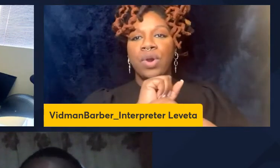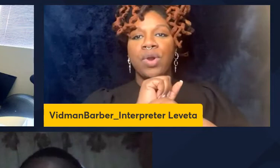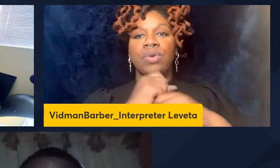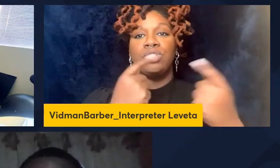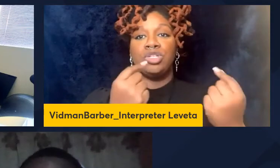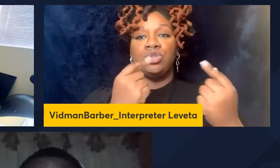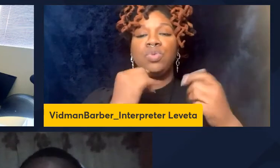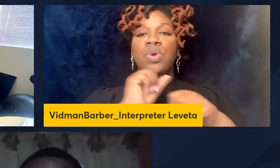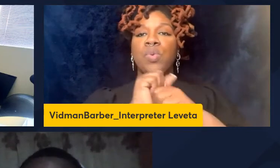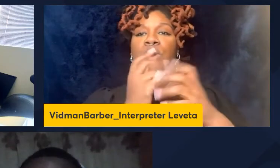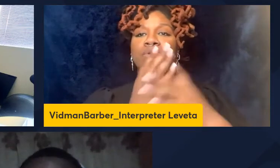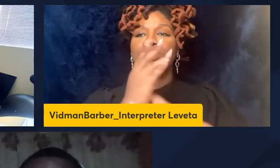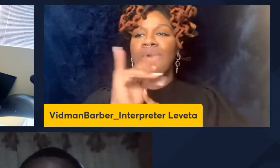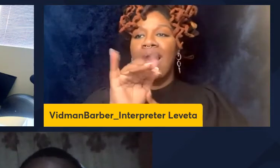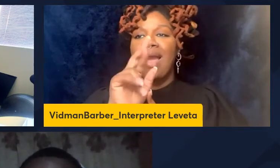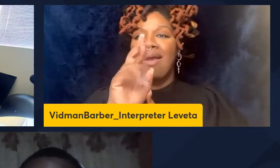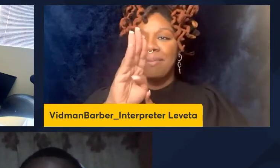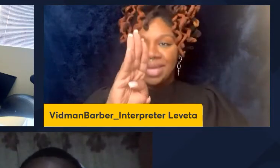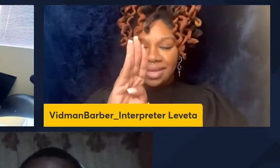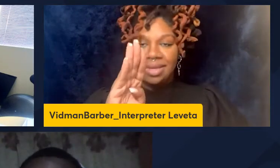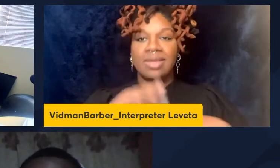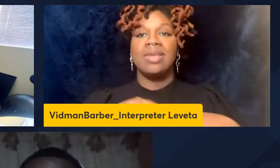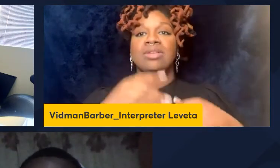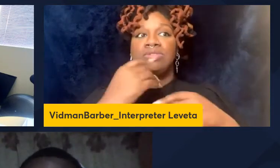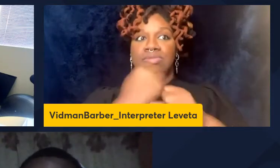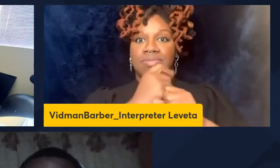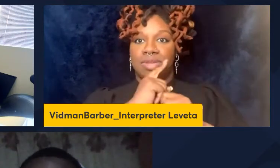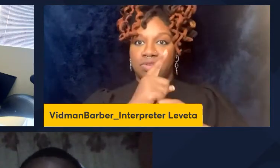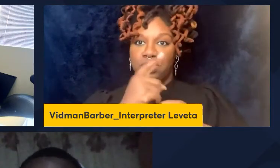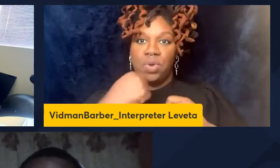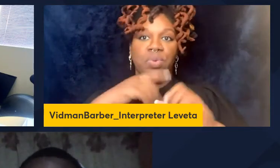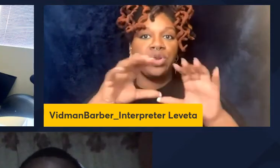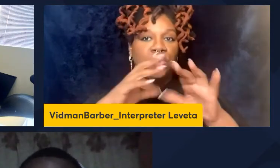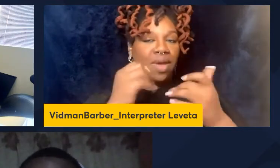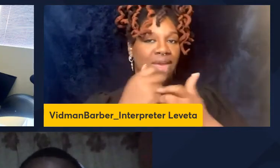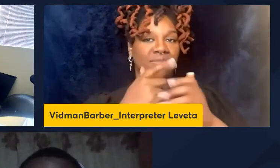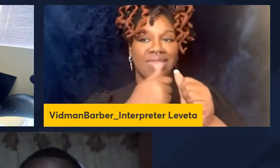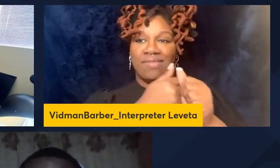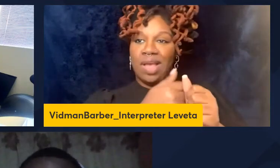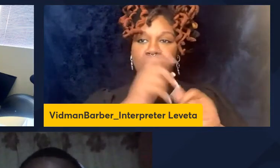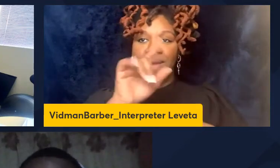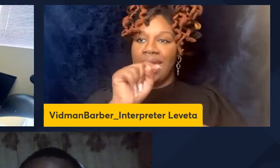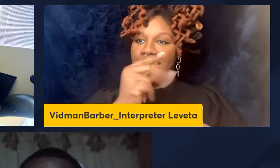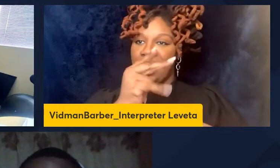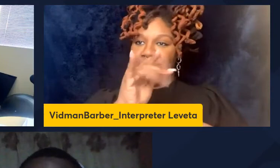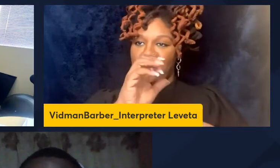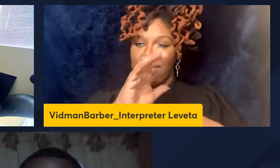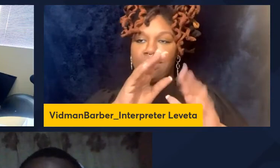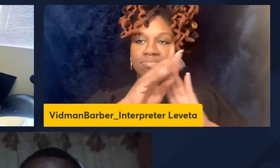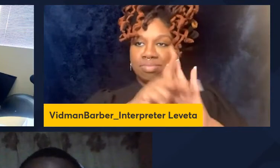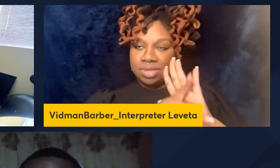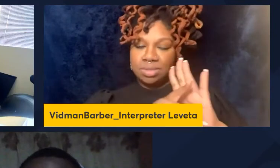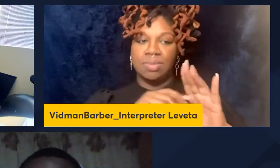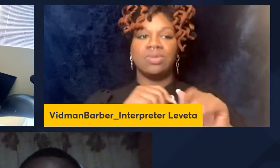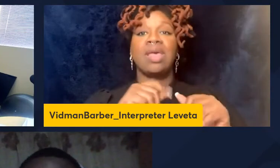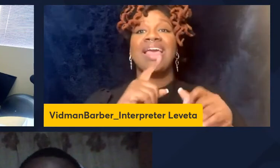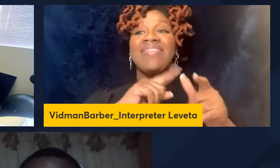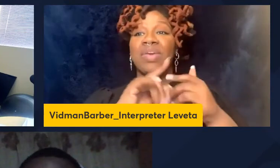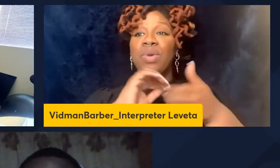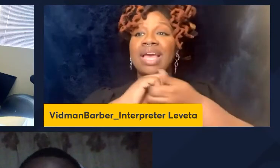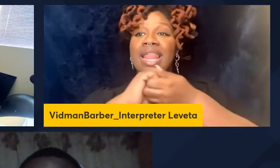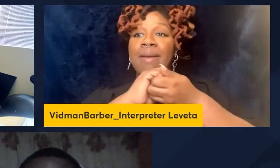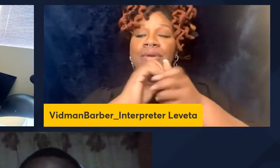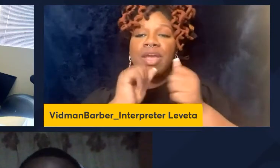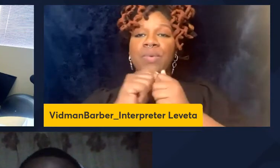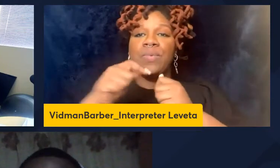work through IRBs to ensure that we're doing everything appropriately. And then we collaborate with the